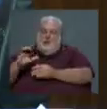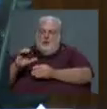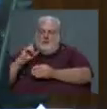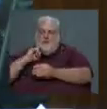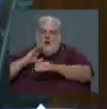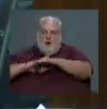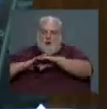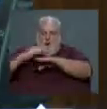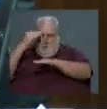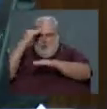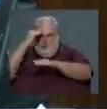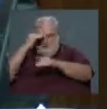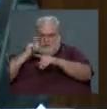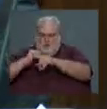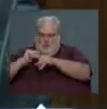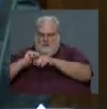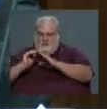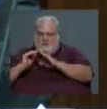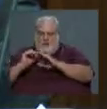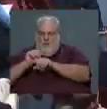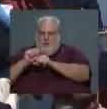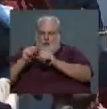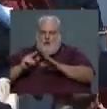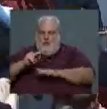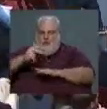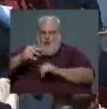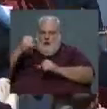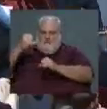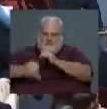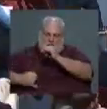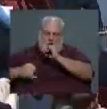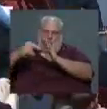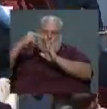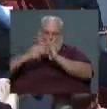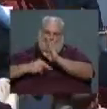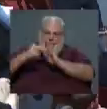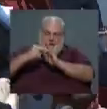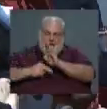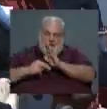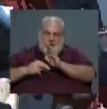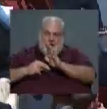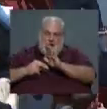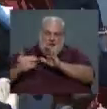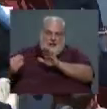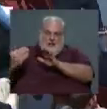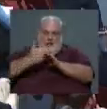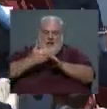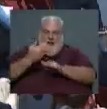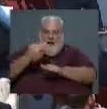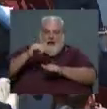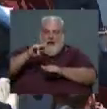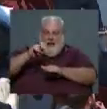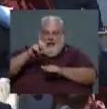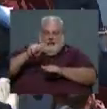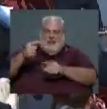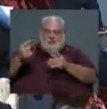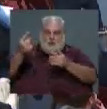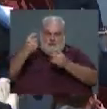awareness training for city employees and for other purposes, third and final reading. Director Hines, do you have a question, please? Yeah,